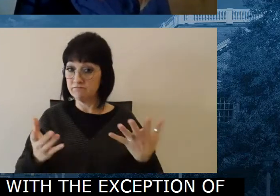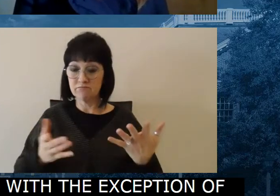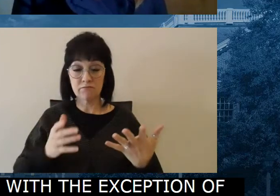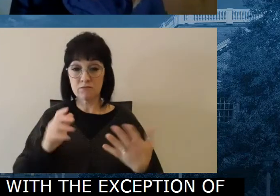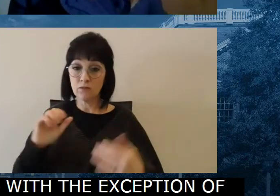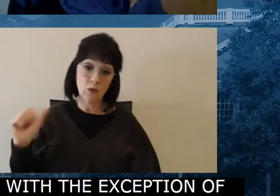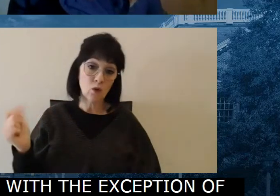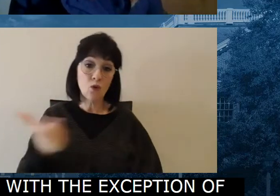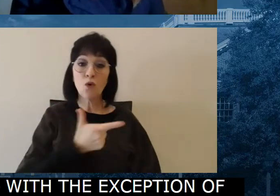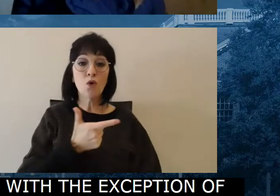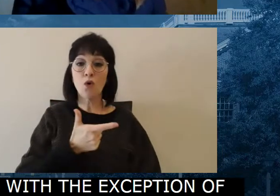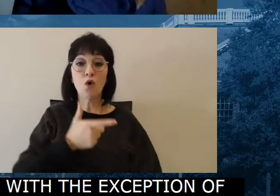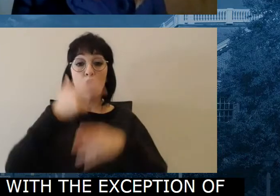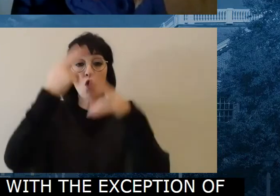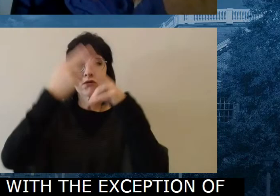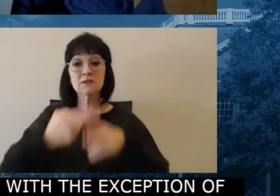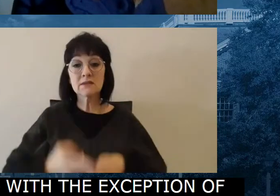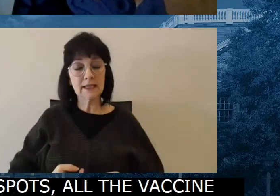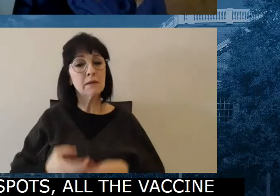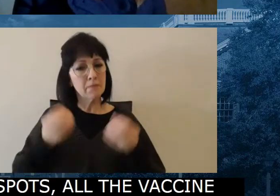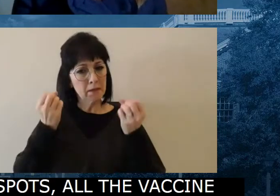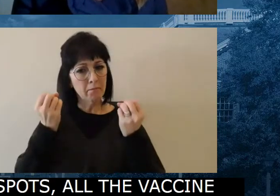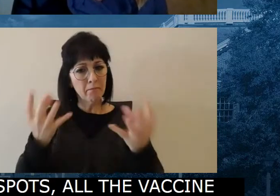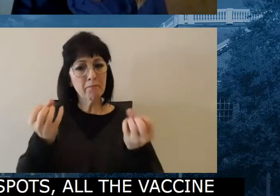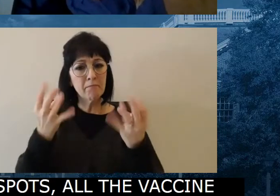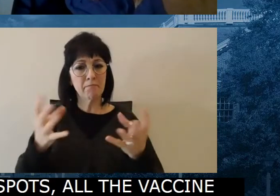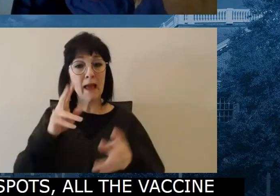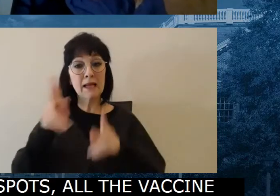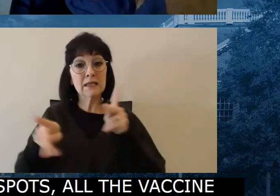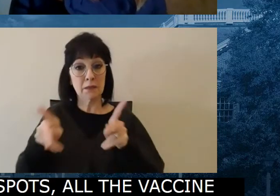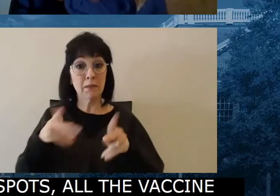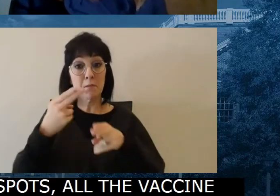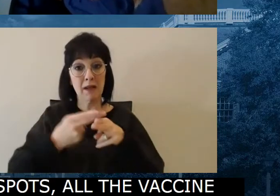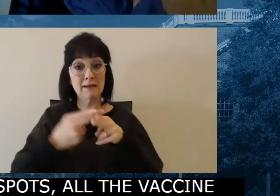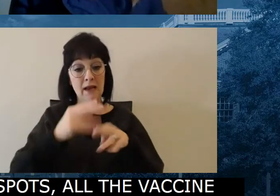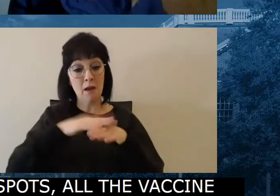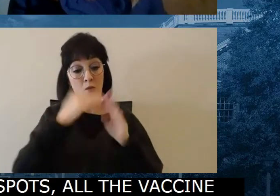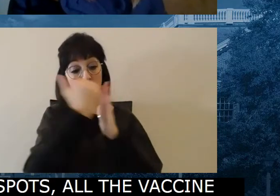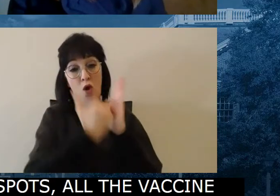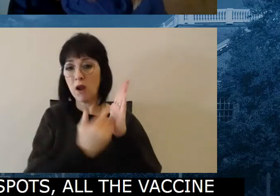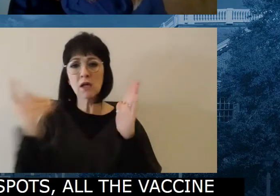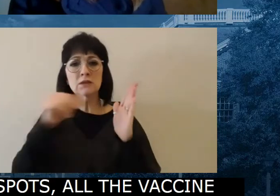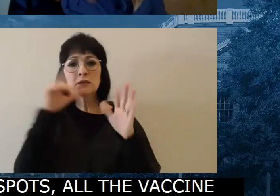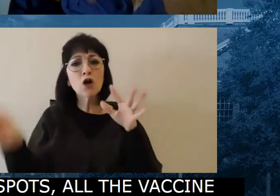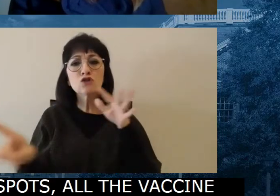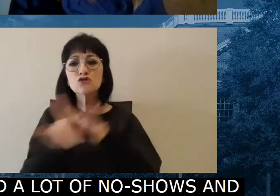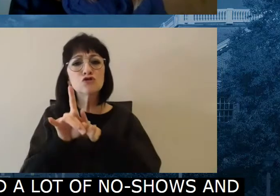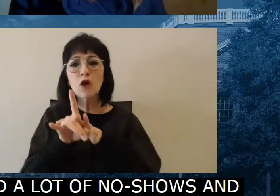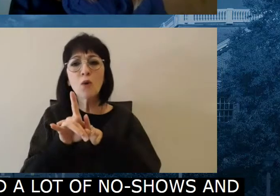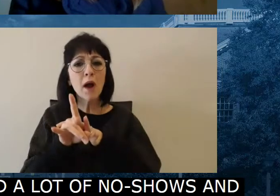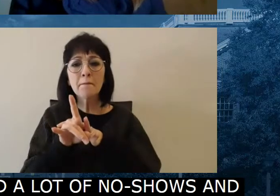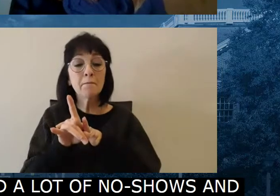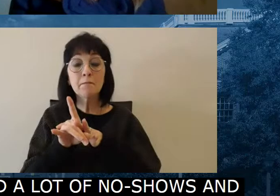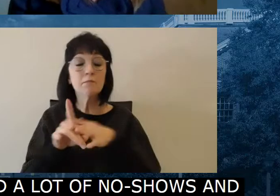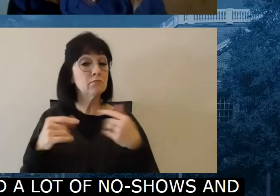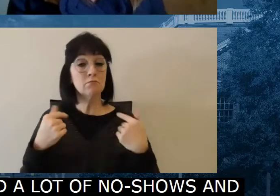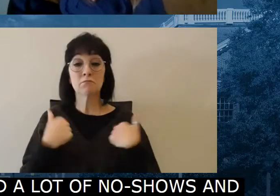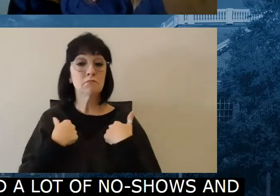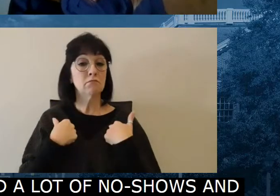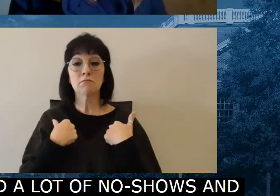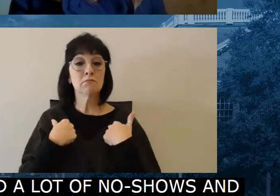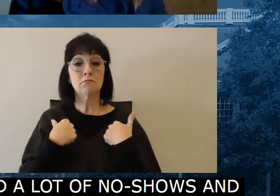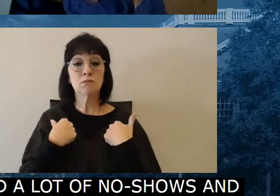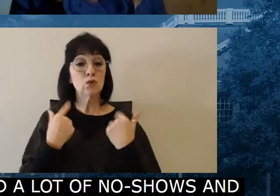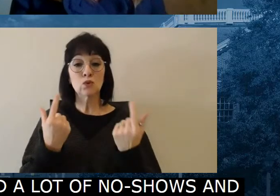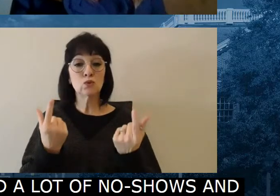we had a lot of no-shows. We had a lot of people who did not show up. What that means to us is they got their second